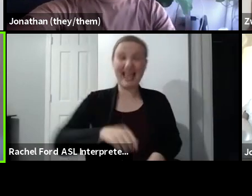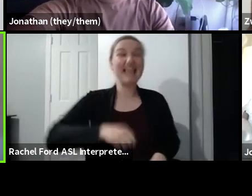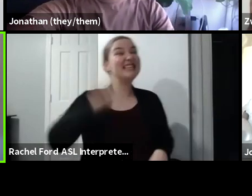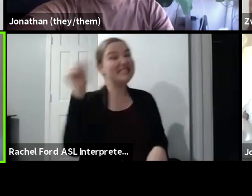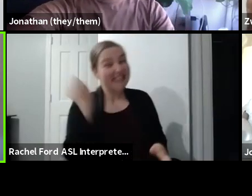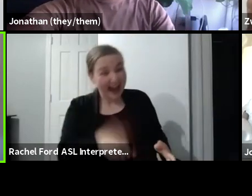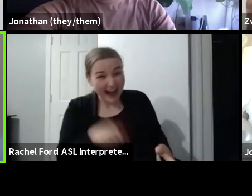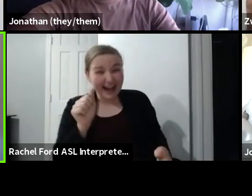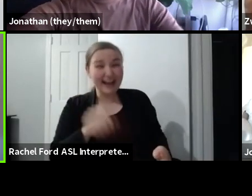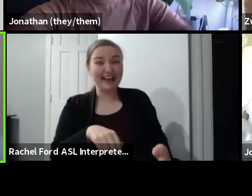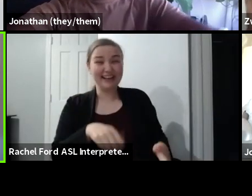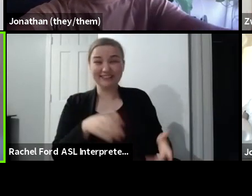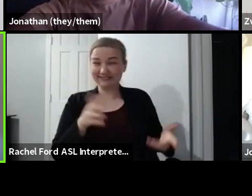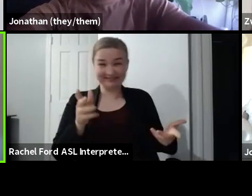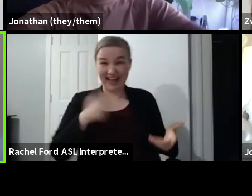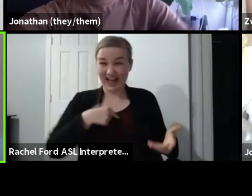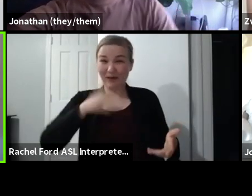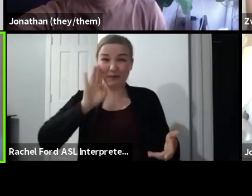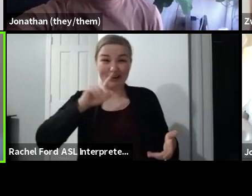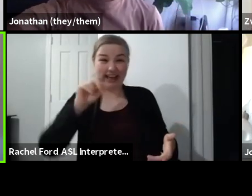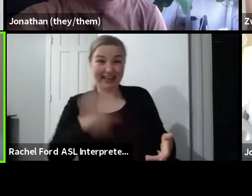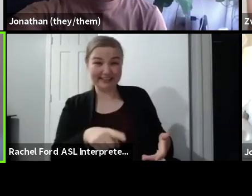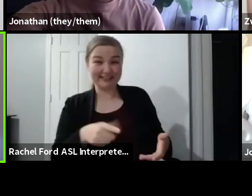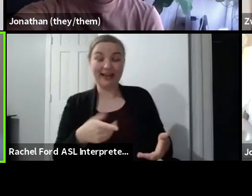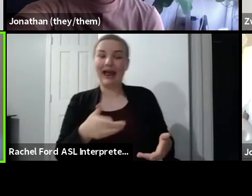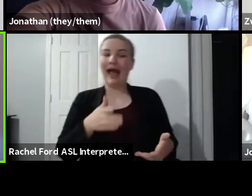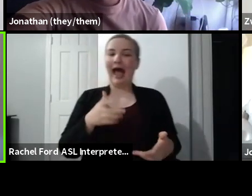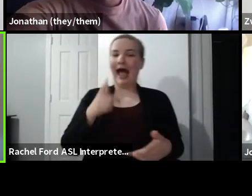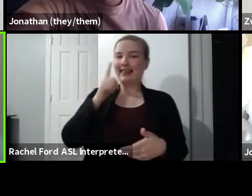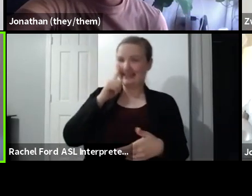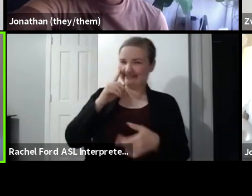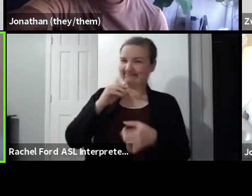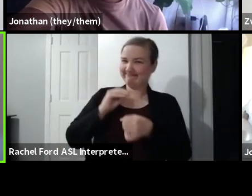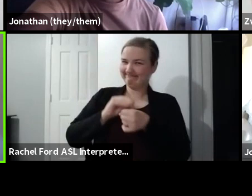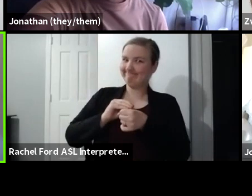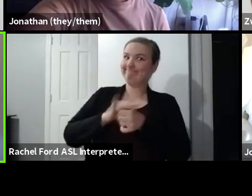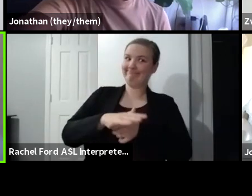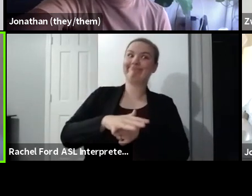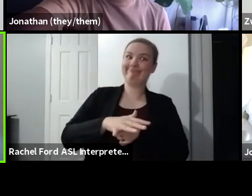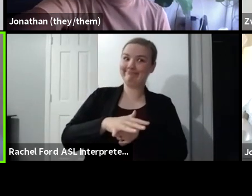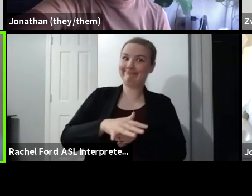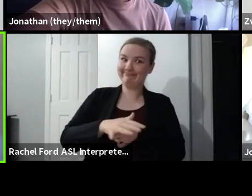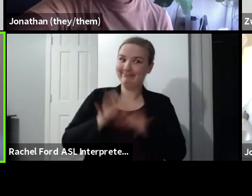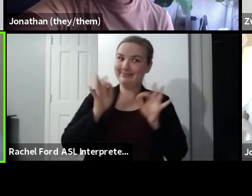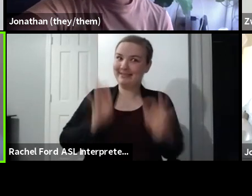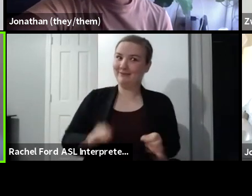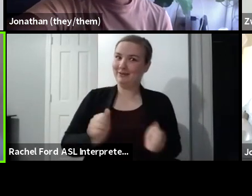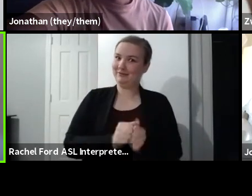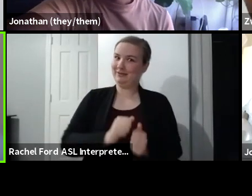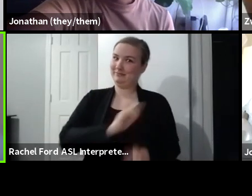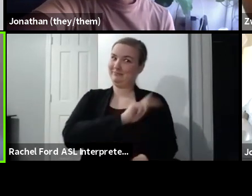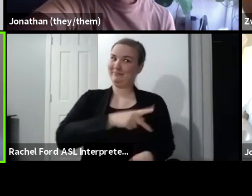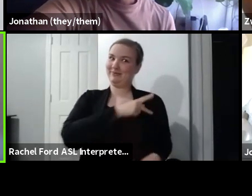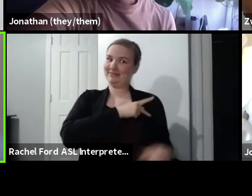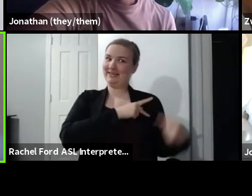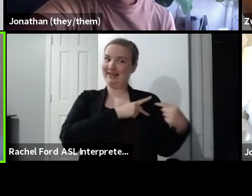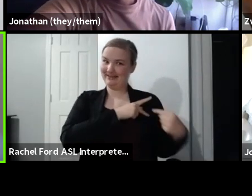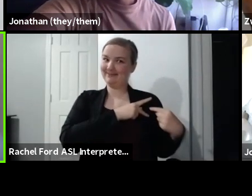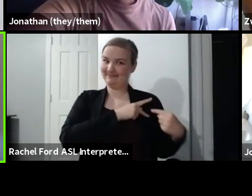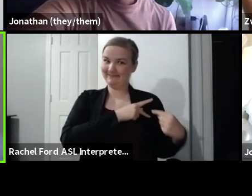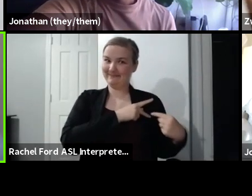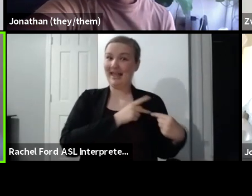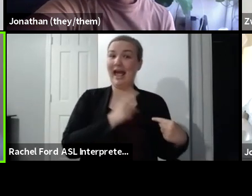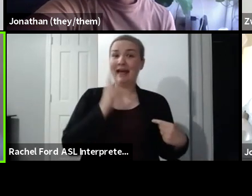This is something I find excessive. I would really use this word, which I love, but I almost think maybe it's too